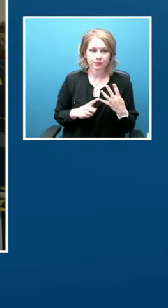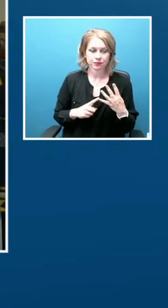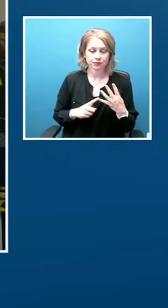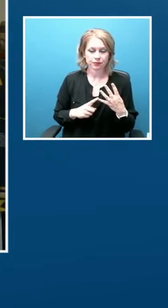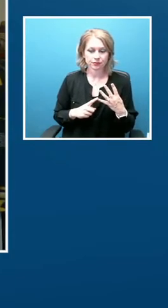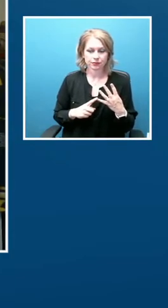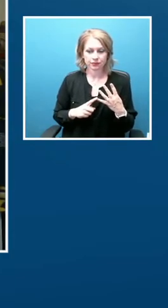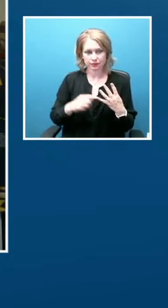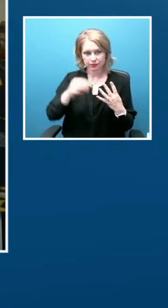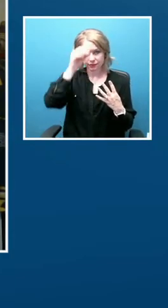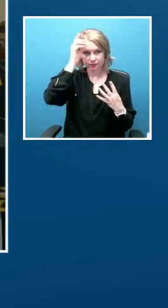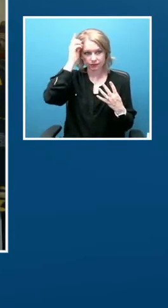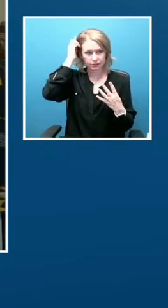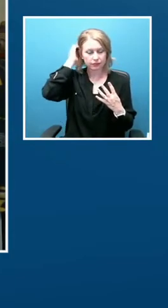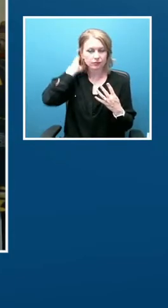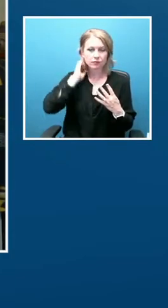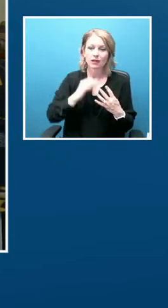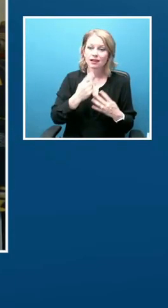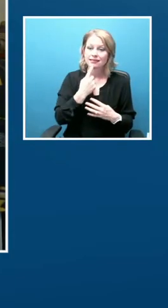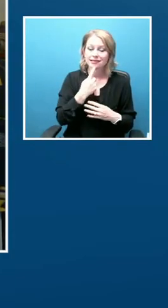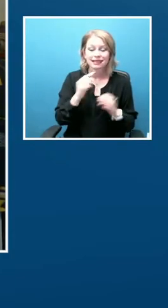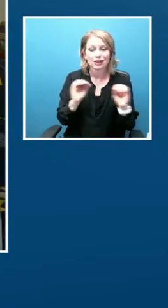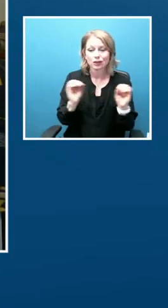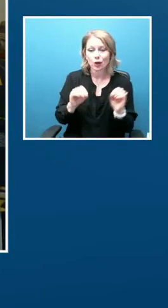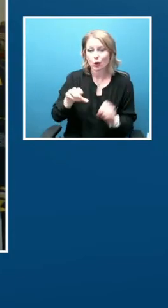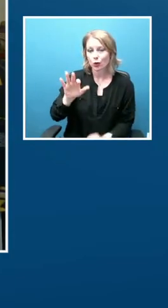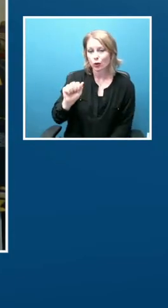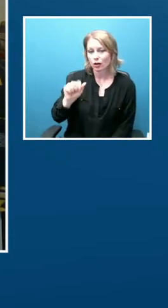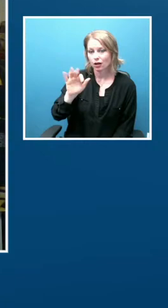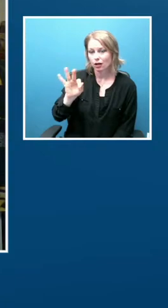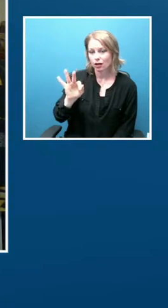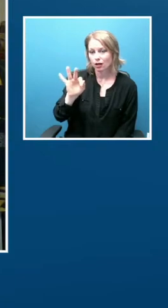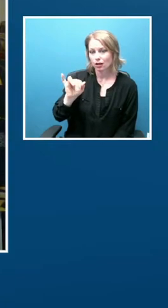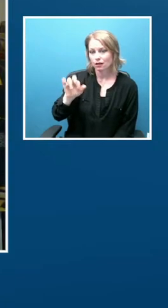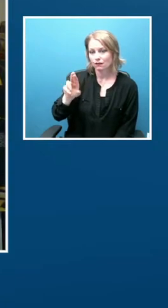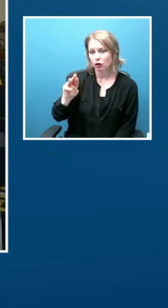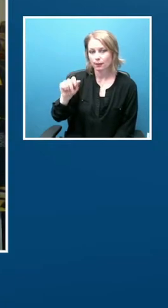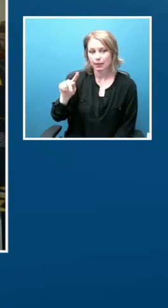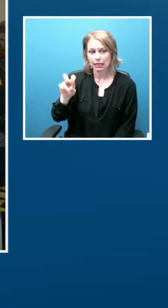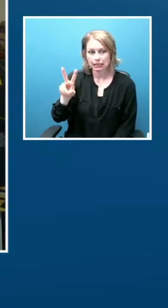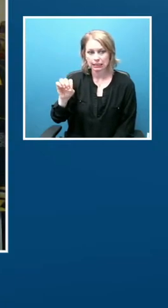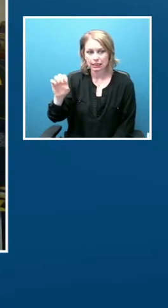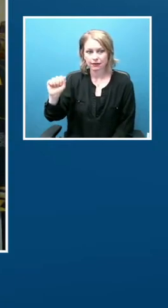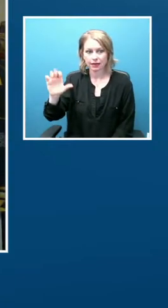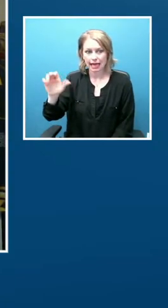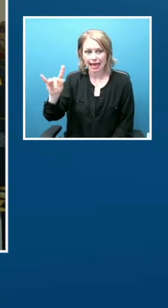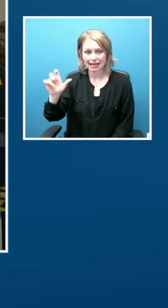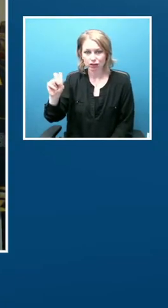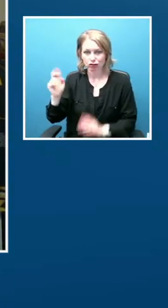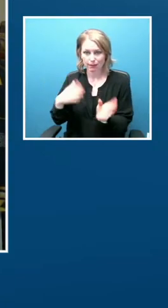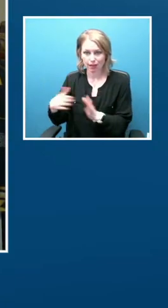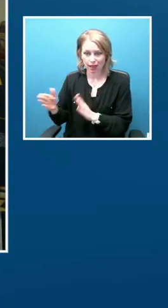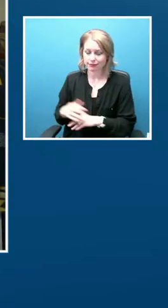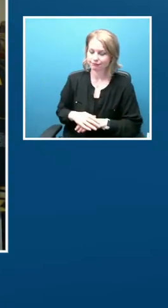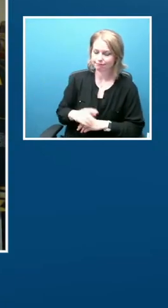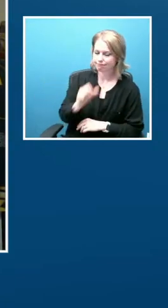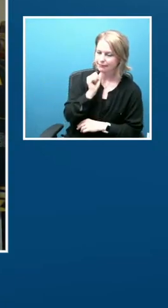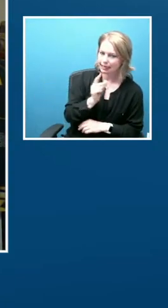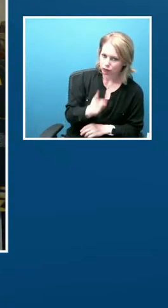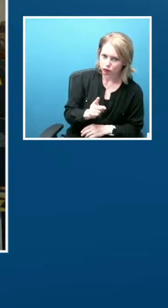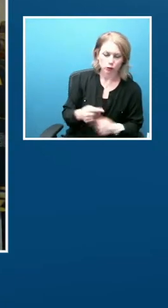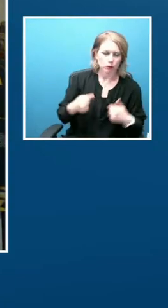did not have an affirmative action plan. Simply not true. Our party has engaged in numerous outreach programs,